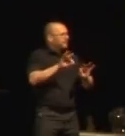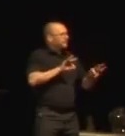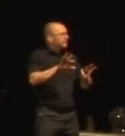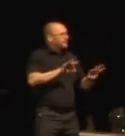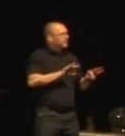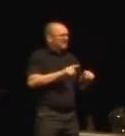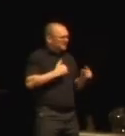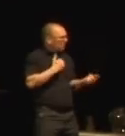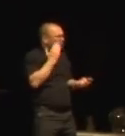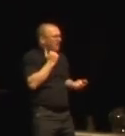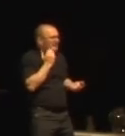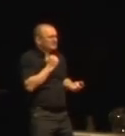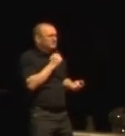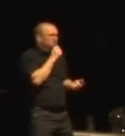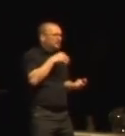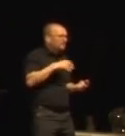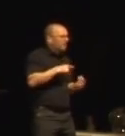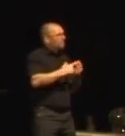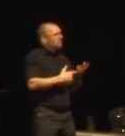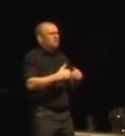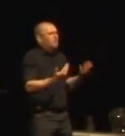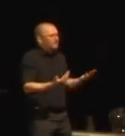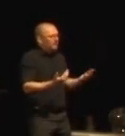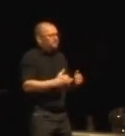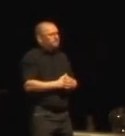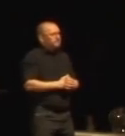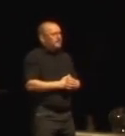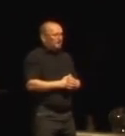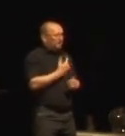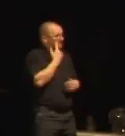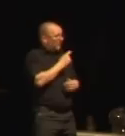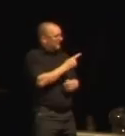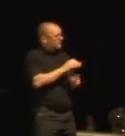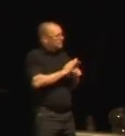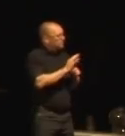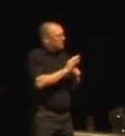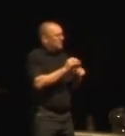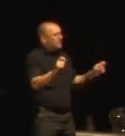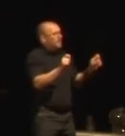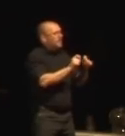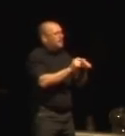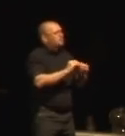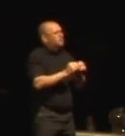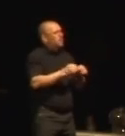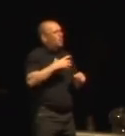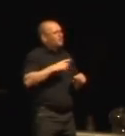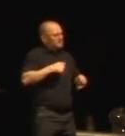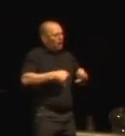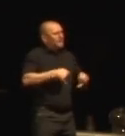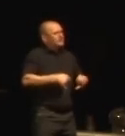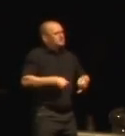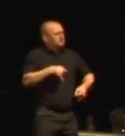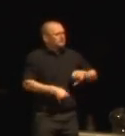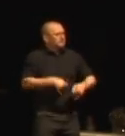And they found even with the curtain, they needed to do some further debiasing. Women's high heels went click-clack on the